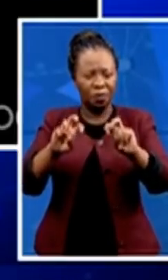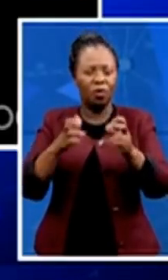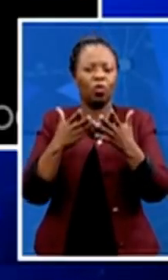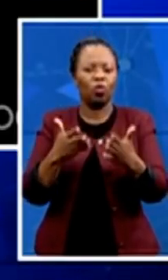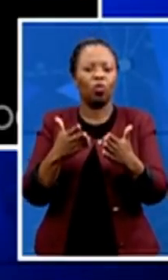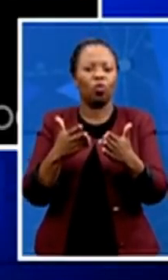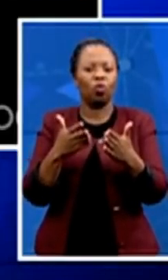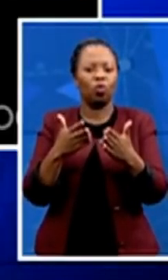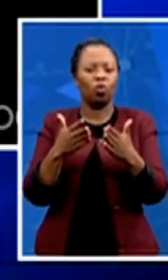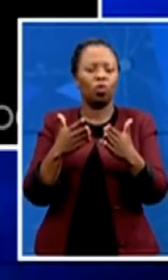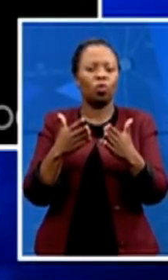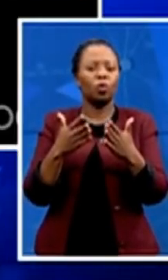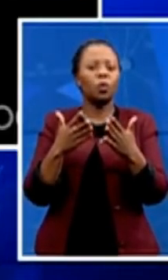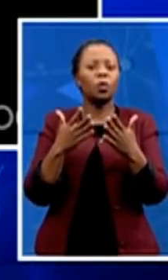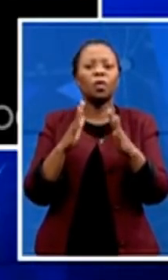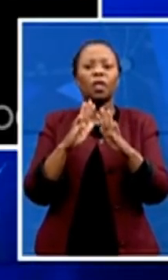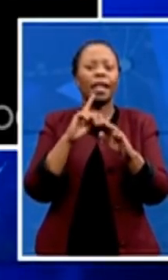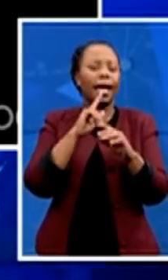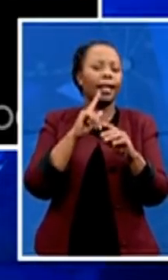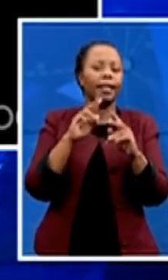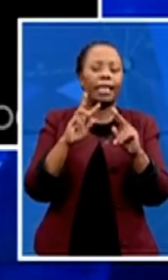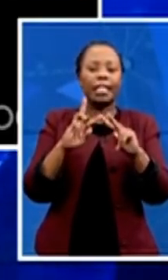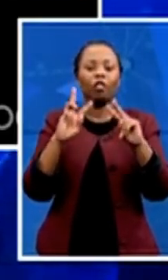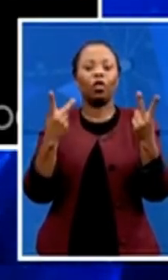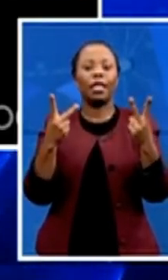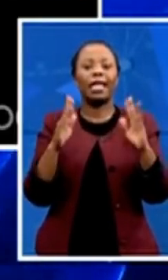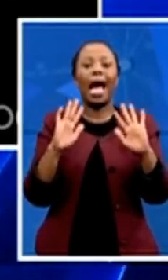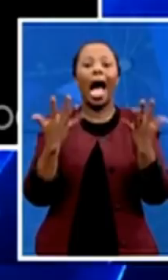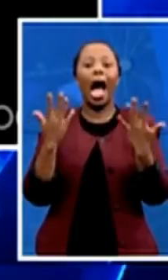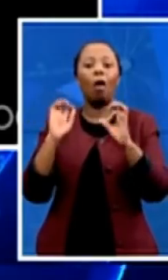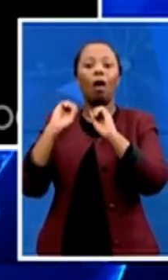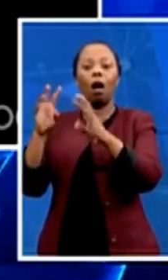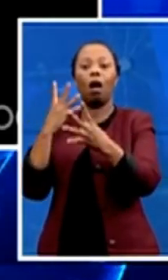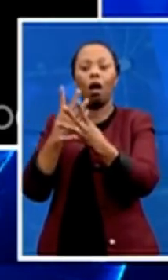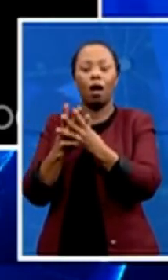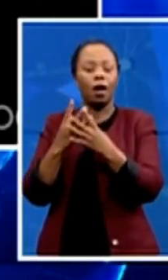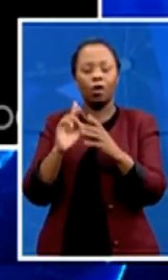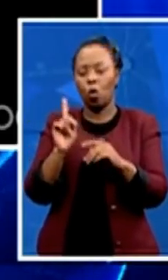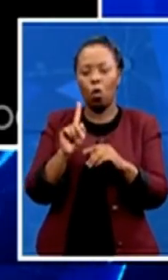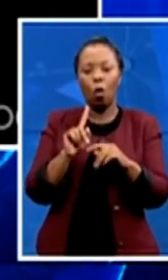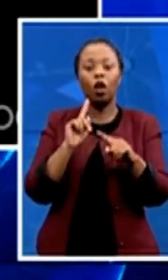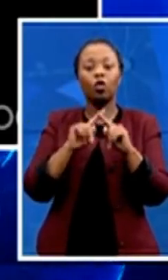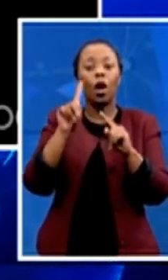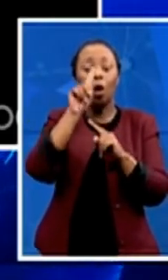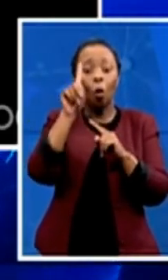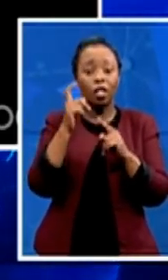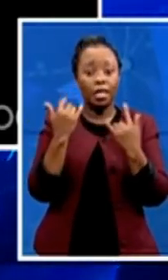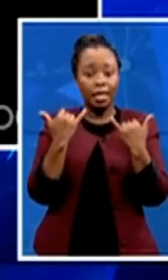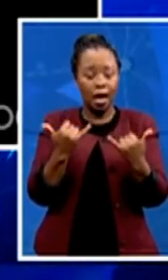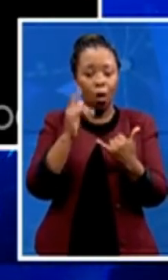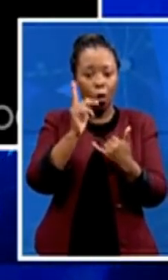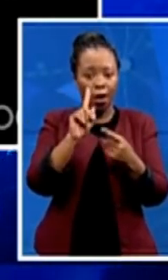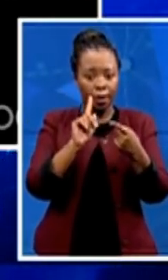differences of how they got there. Now, here's the question. And it goes to the point I was making about Section